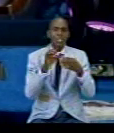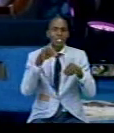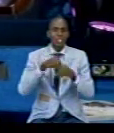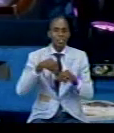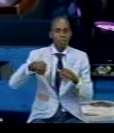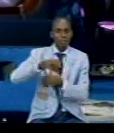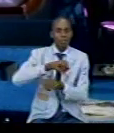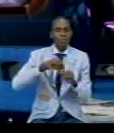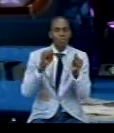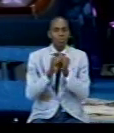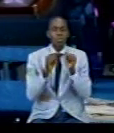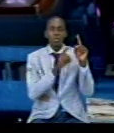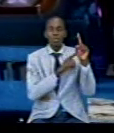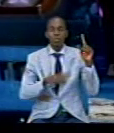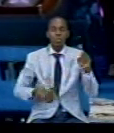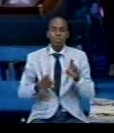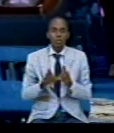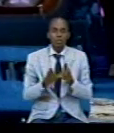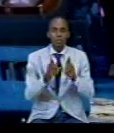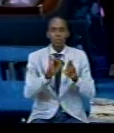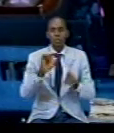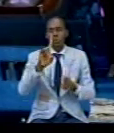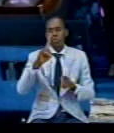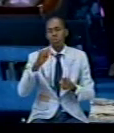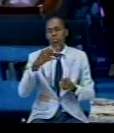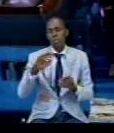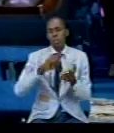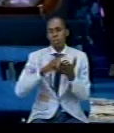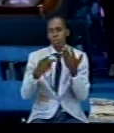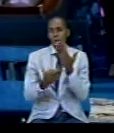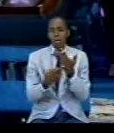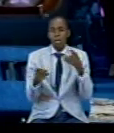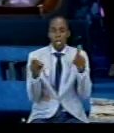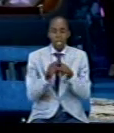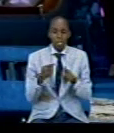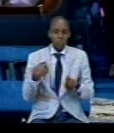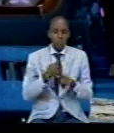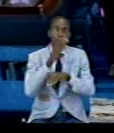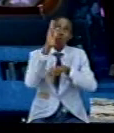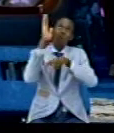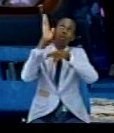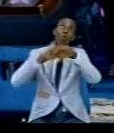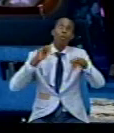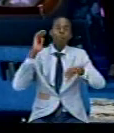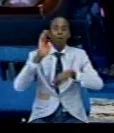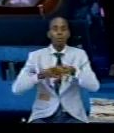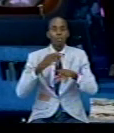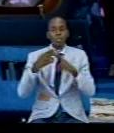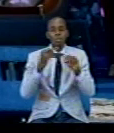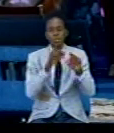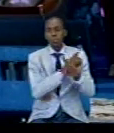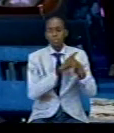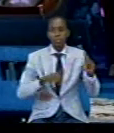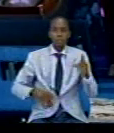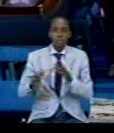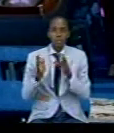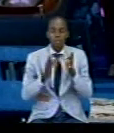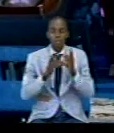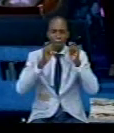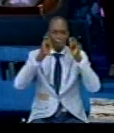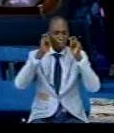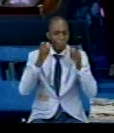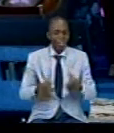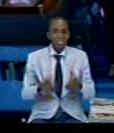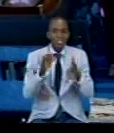one of the crusades, as we mentioned the name of Jesus, instantaneously, that thing that the child was